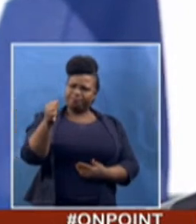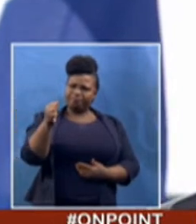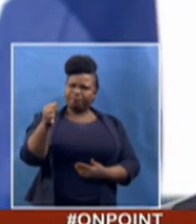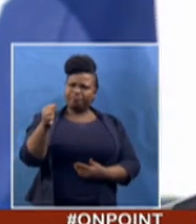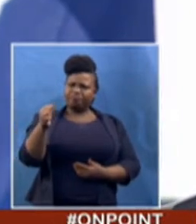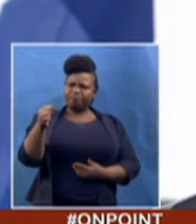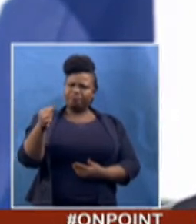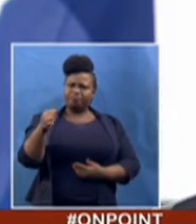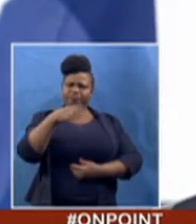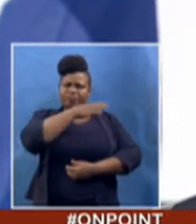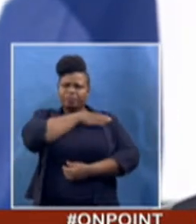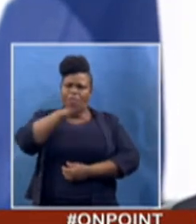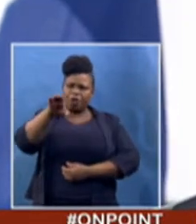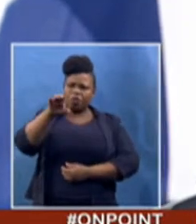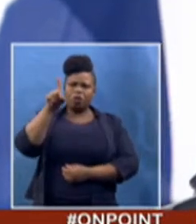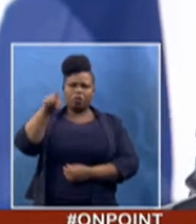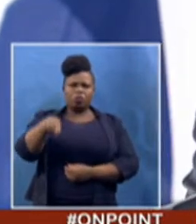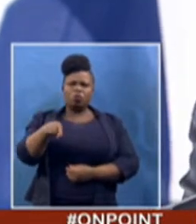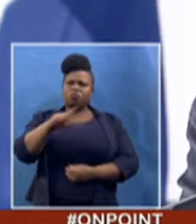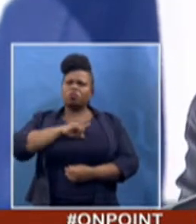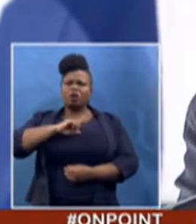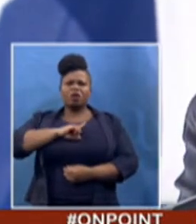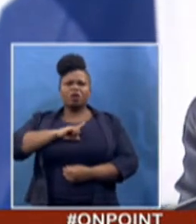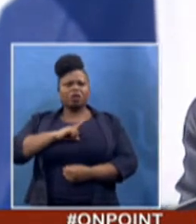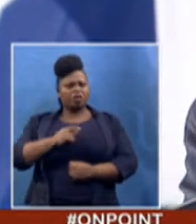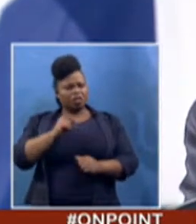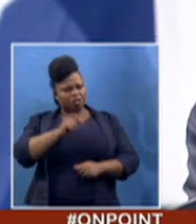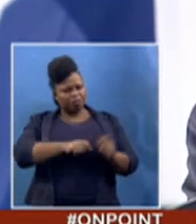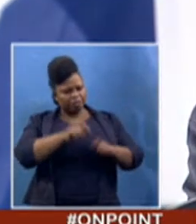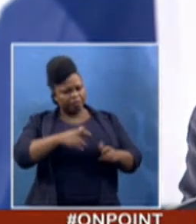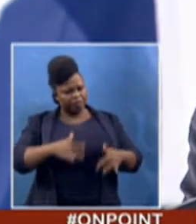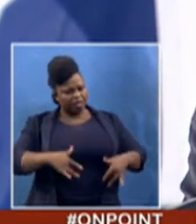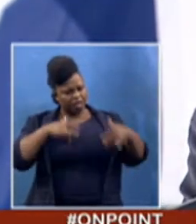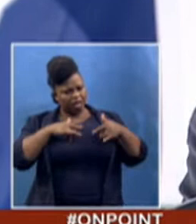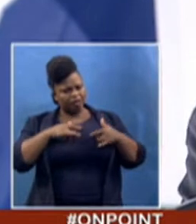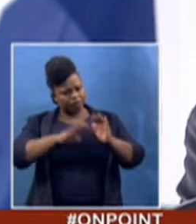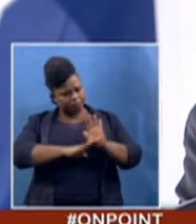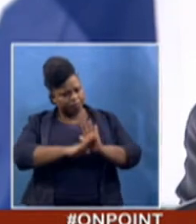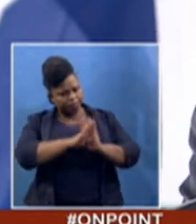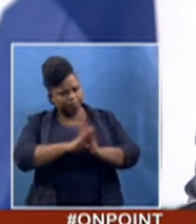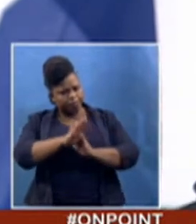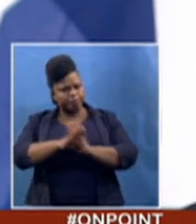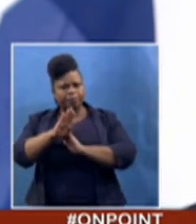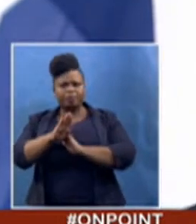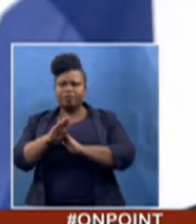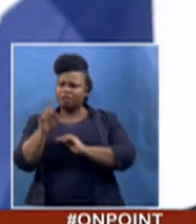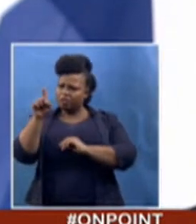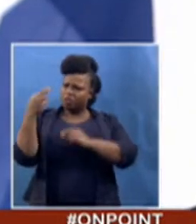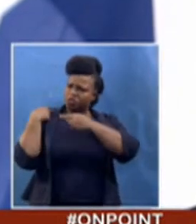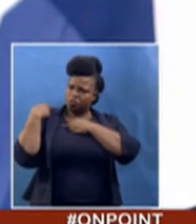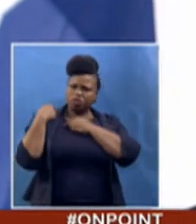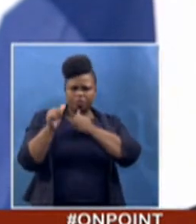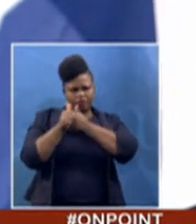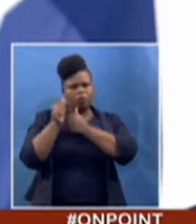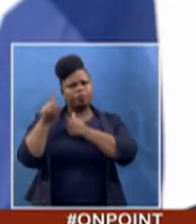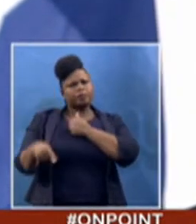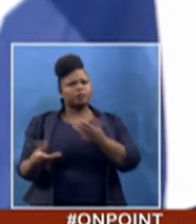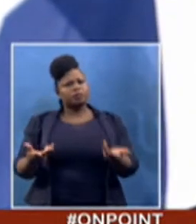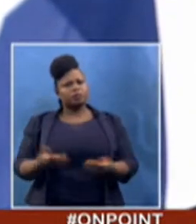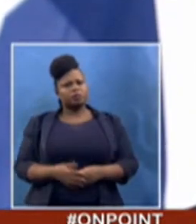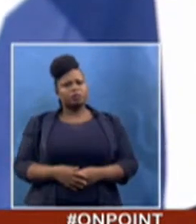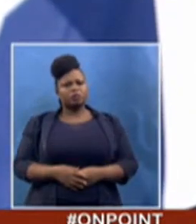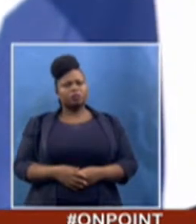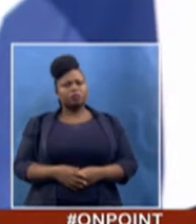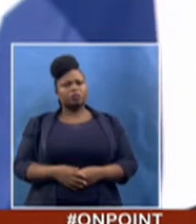of improving their lives should do just that. And they should not steal